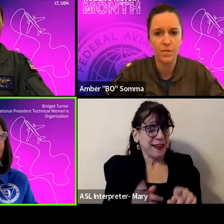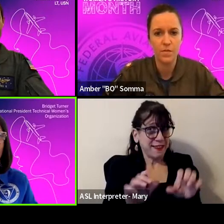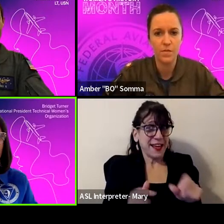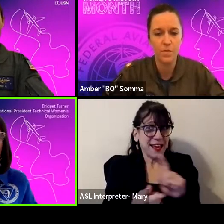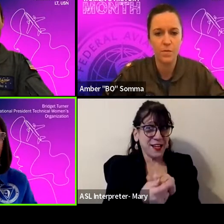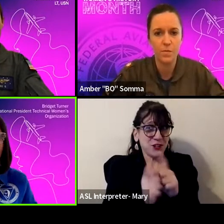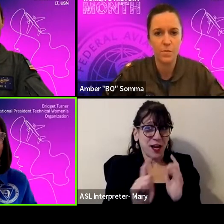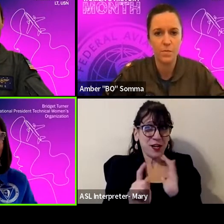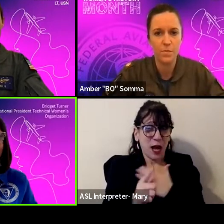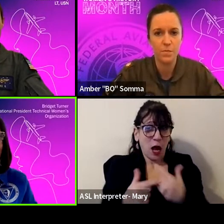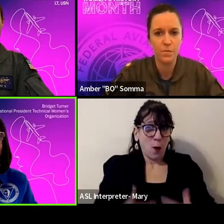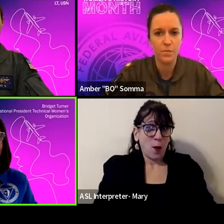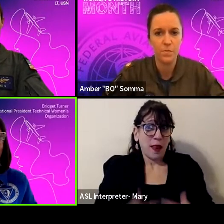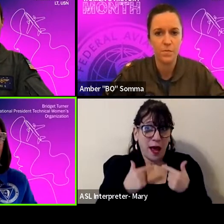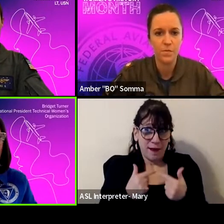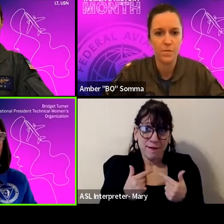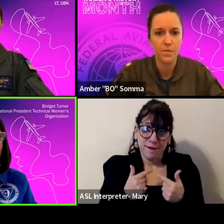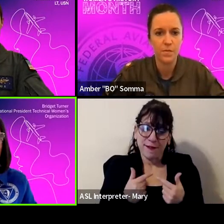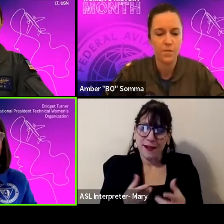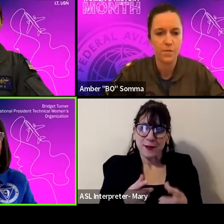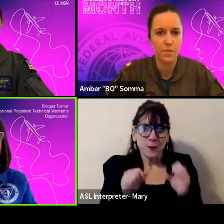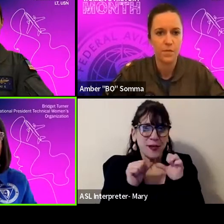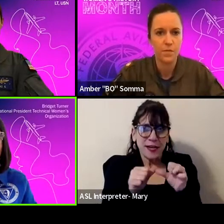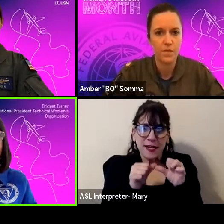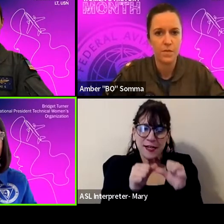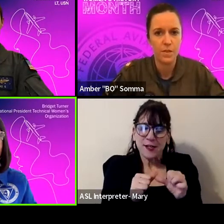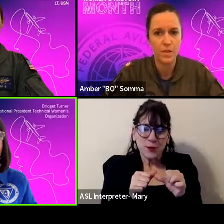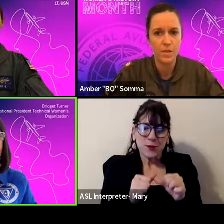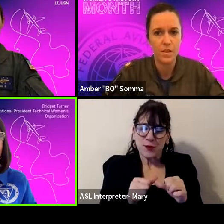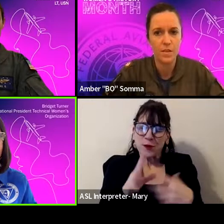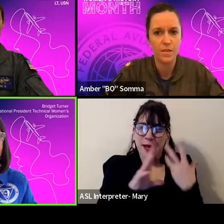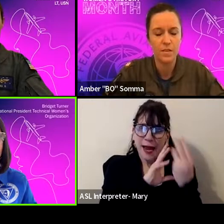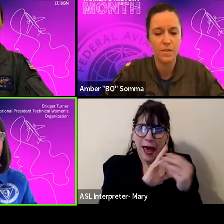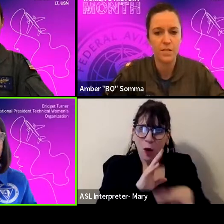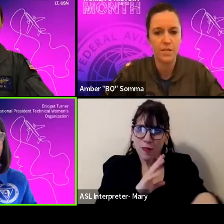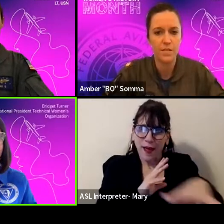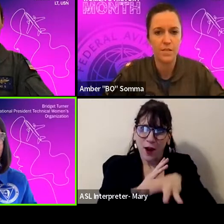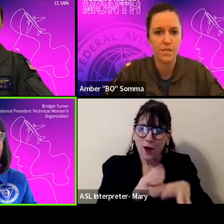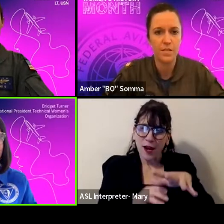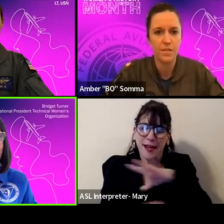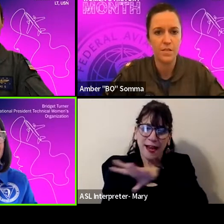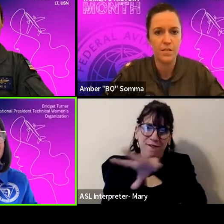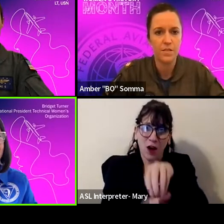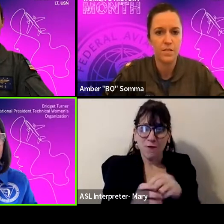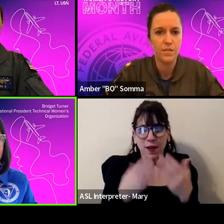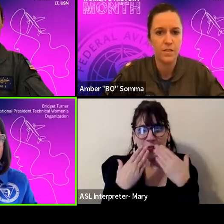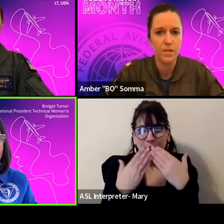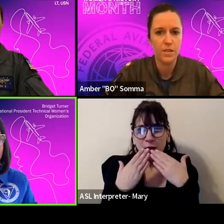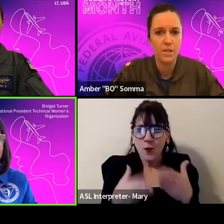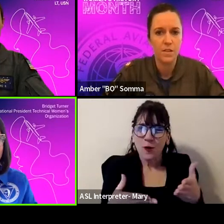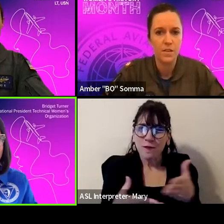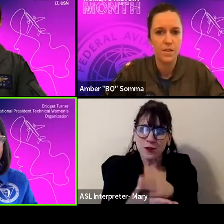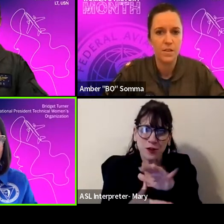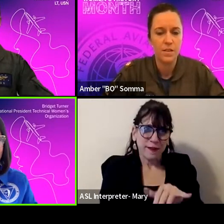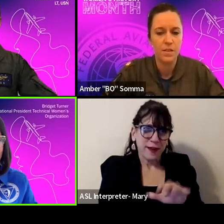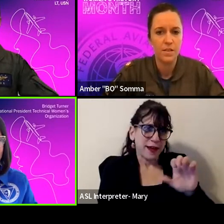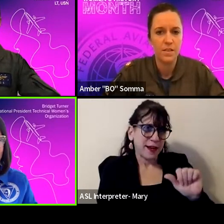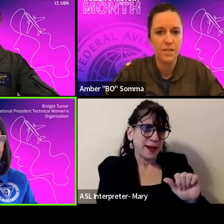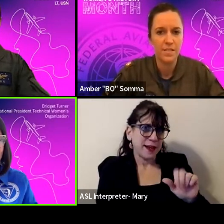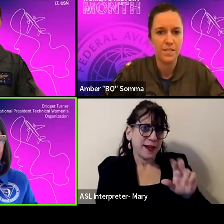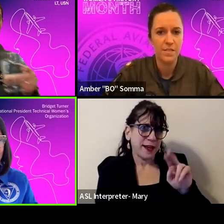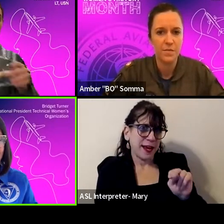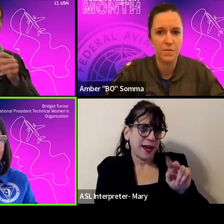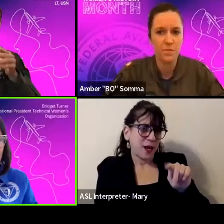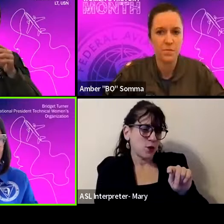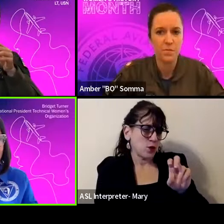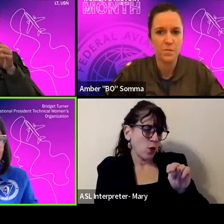our lives. So it's important to just continue to get out there and get involved. Thank you for sharing that. Ms. Antoinette Dennett,